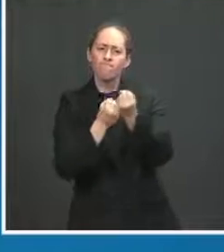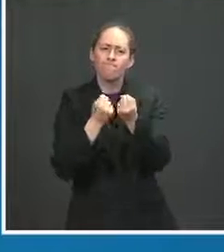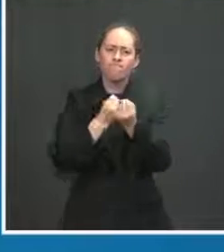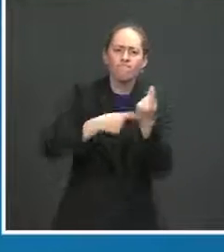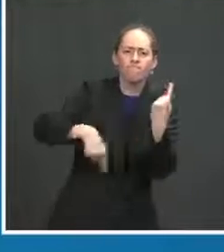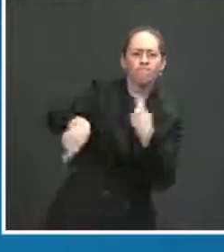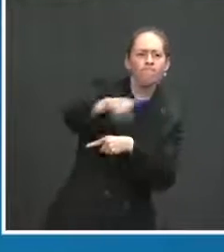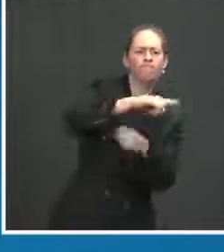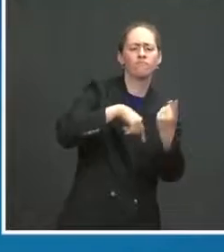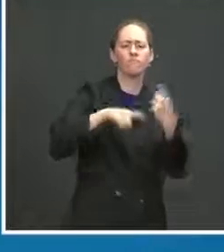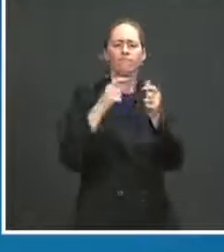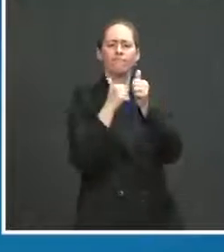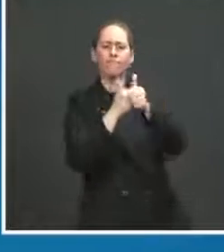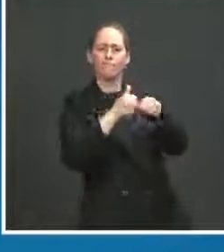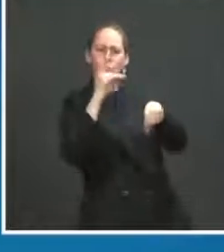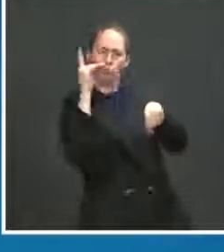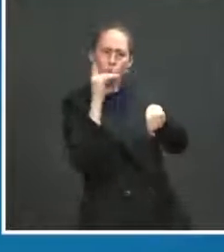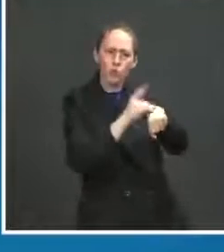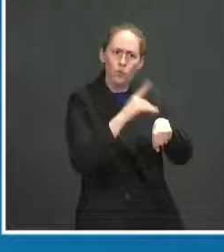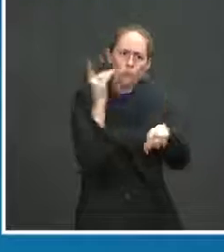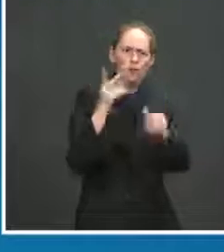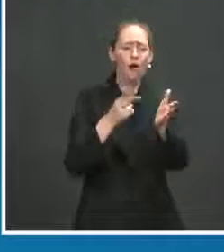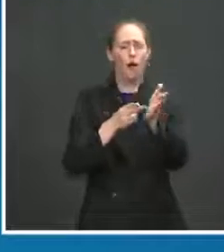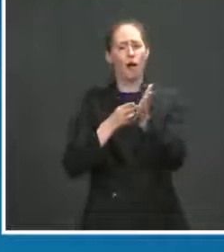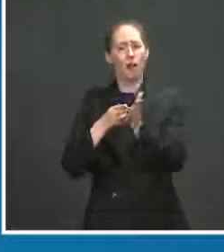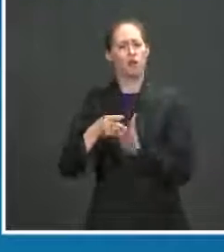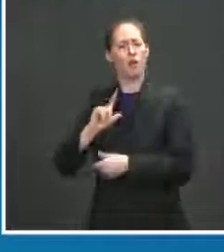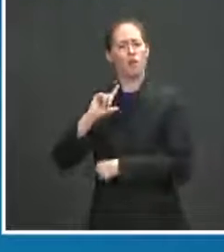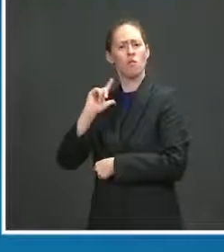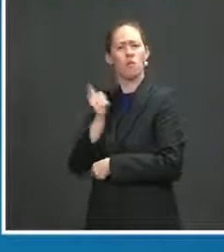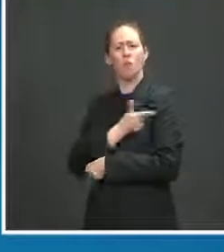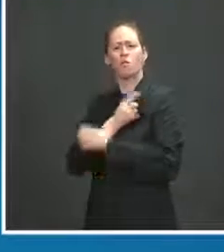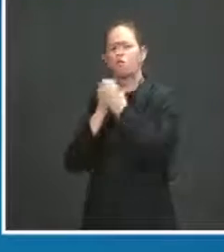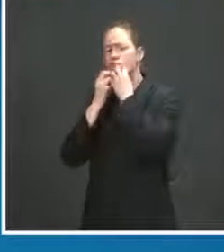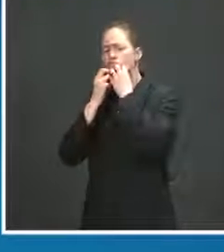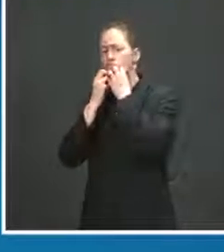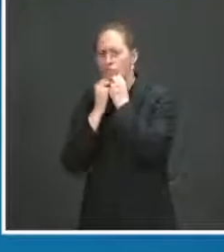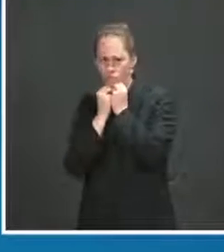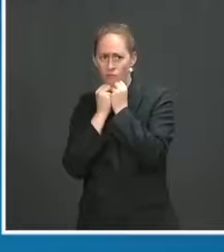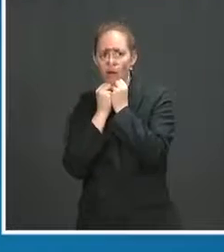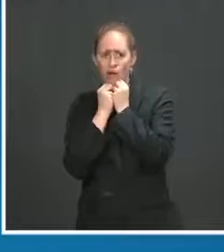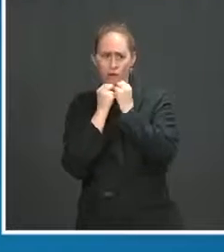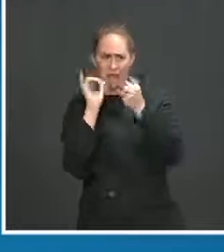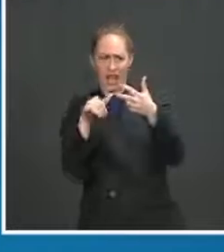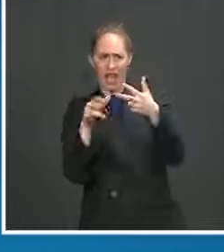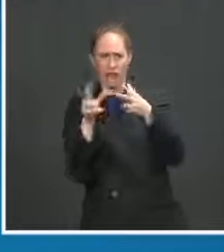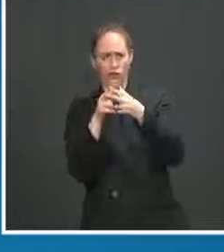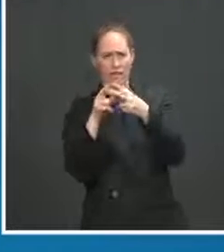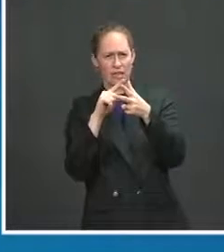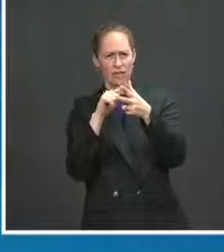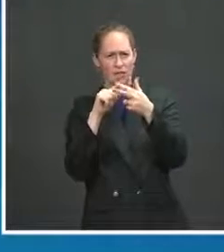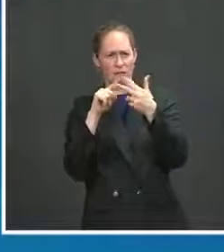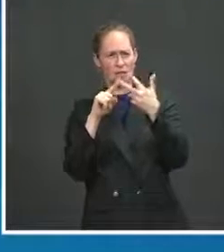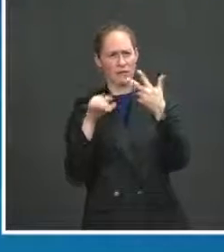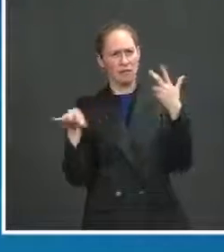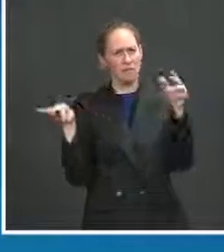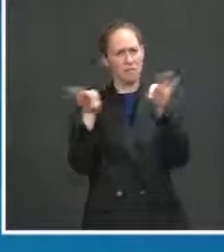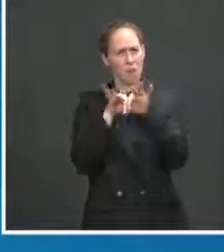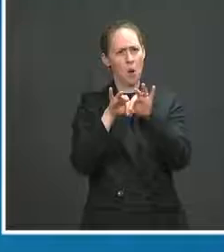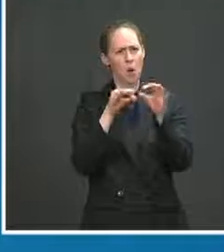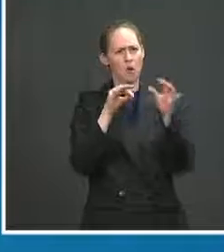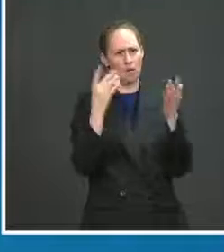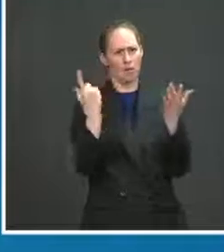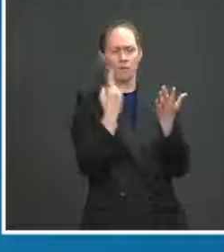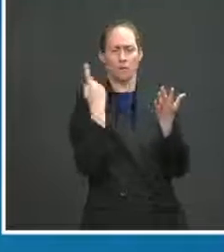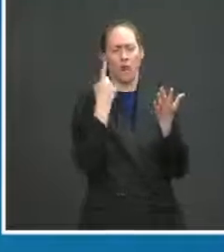honor, loyalty. Fight for those ideals and fight for our